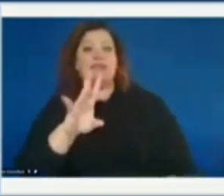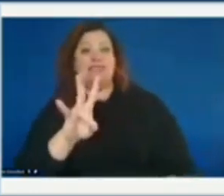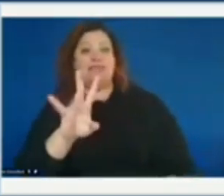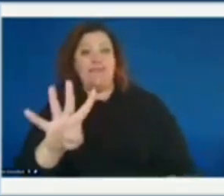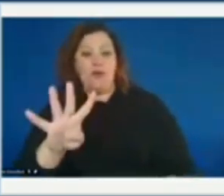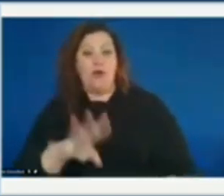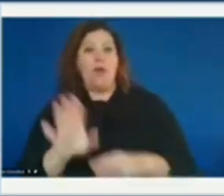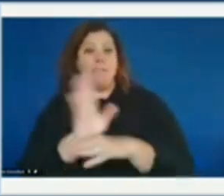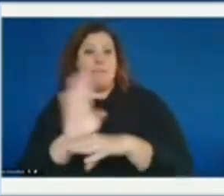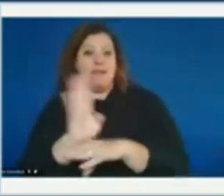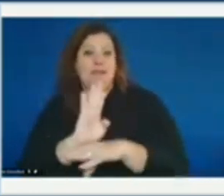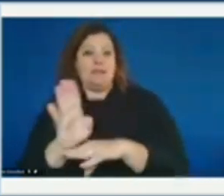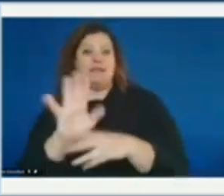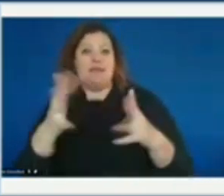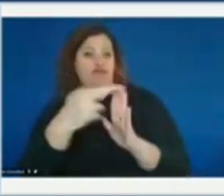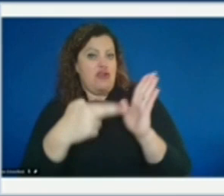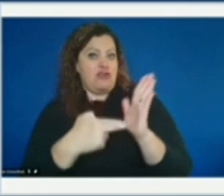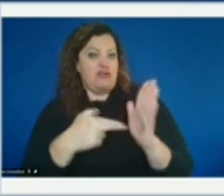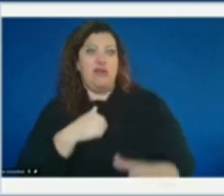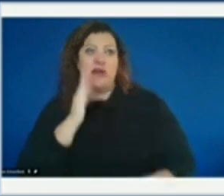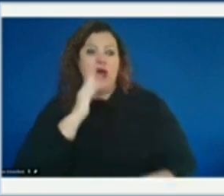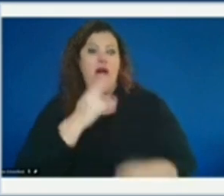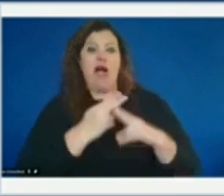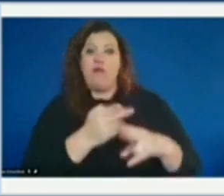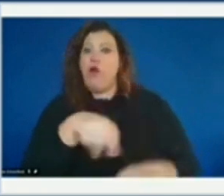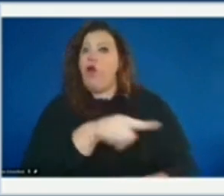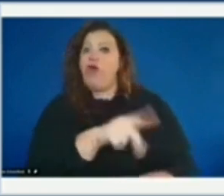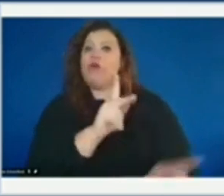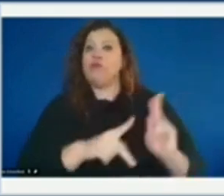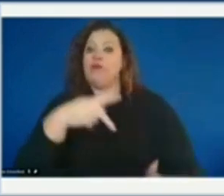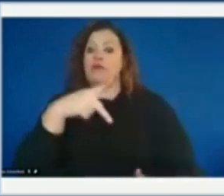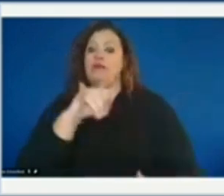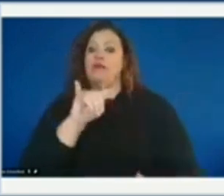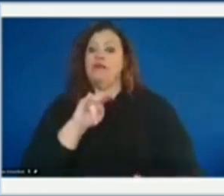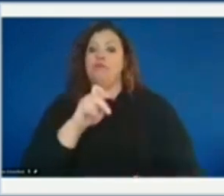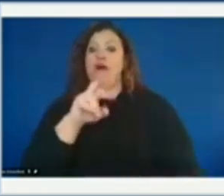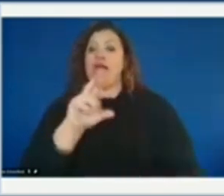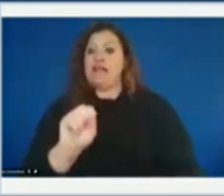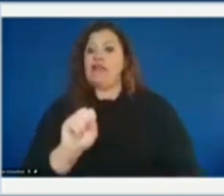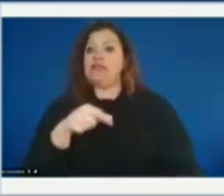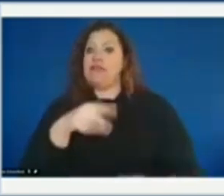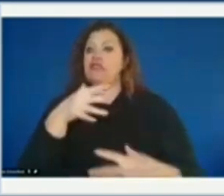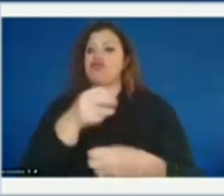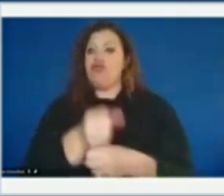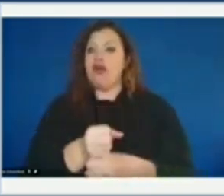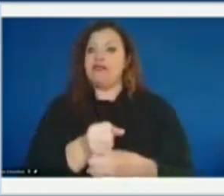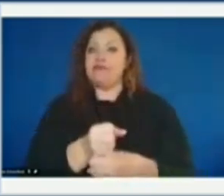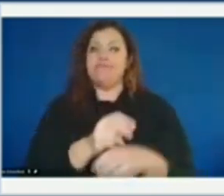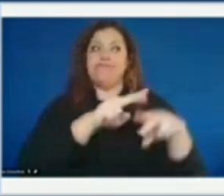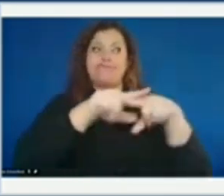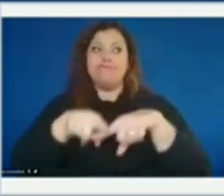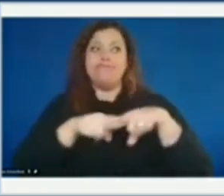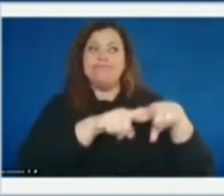will call those people pioneers in trust, because we're not out to look at your camera. We're